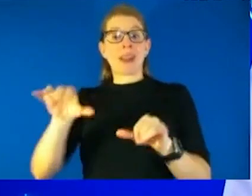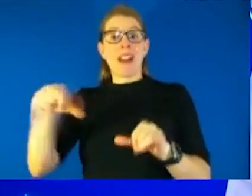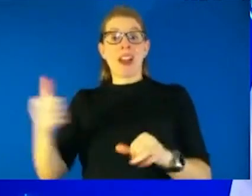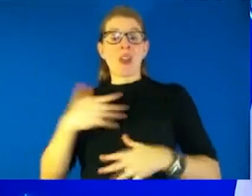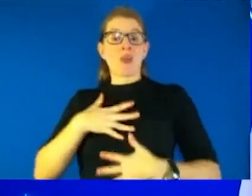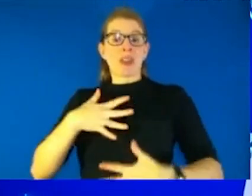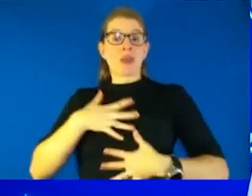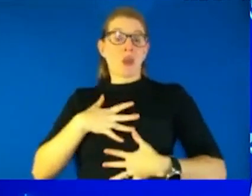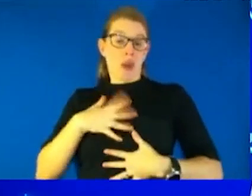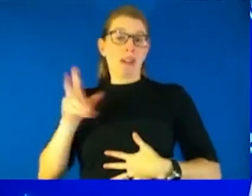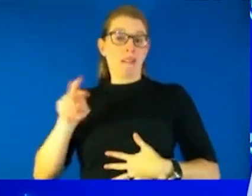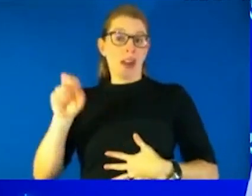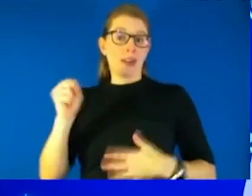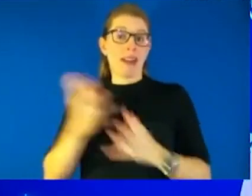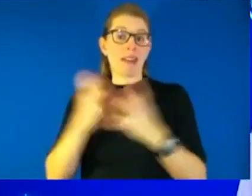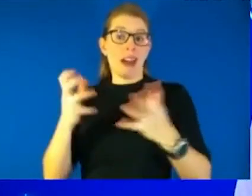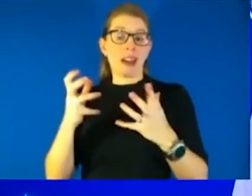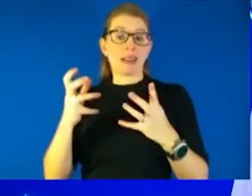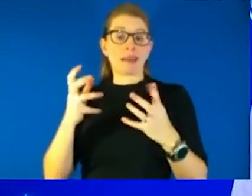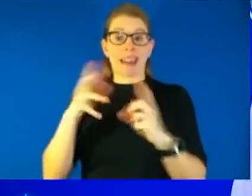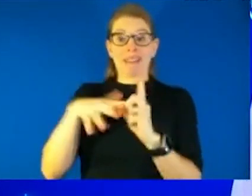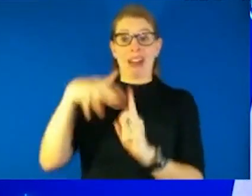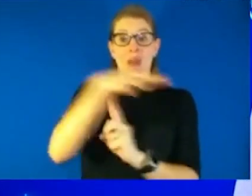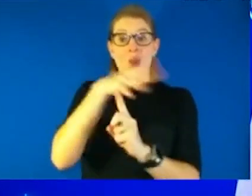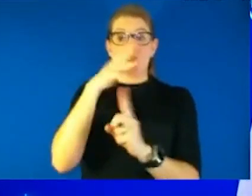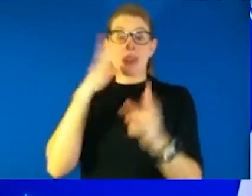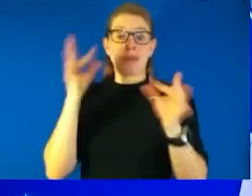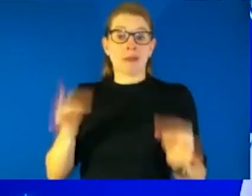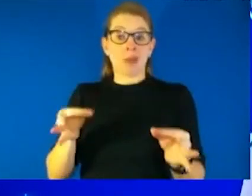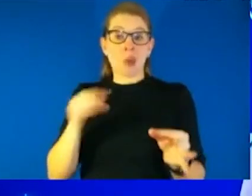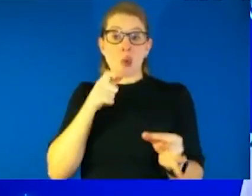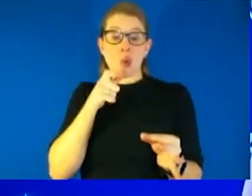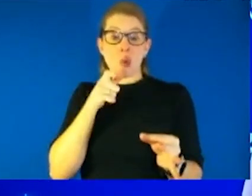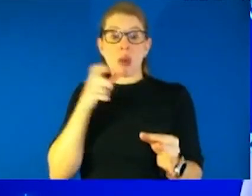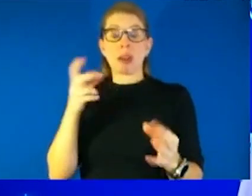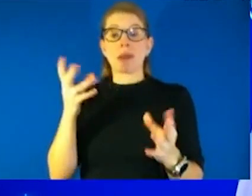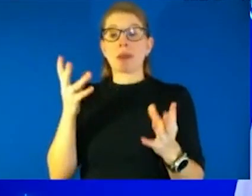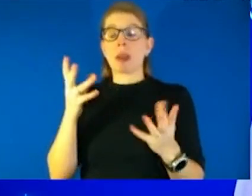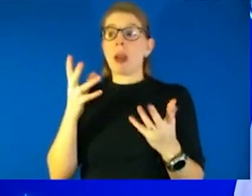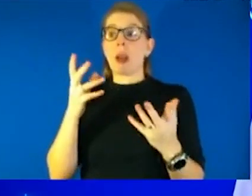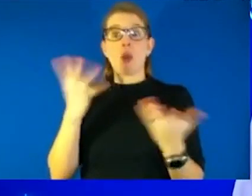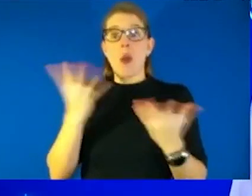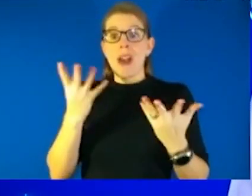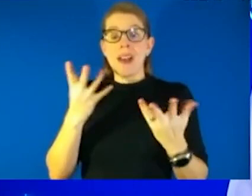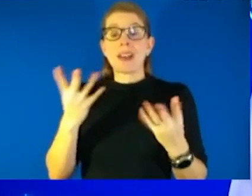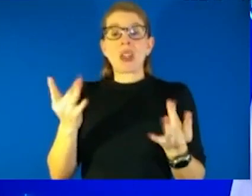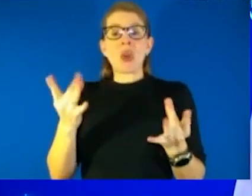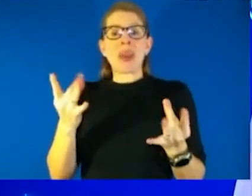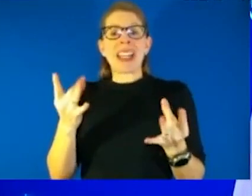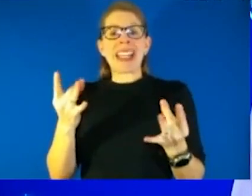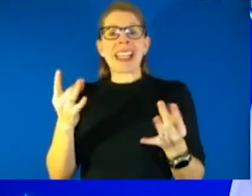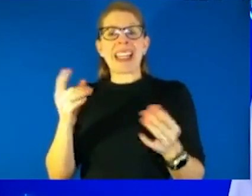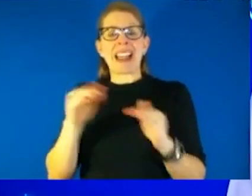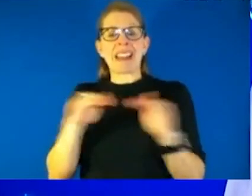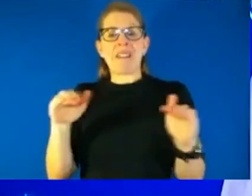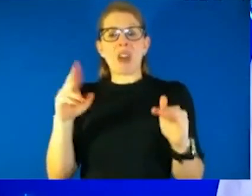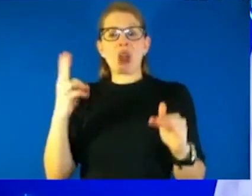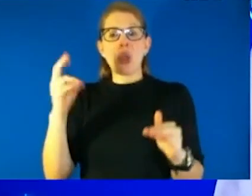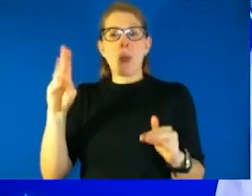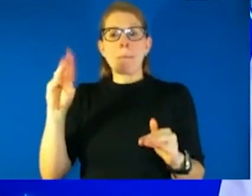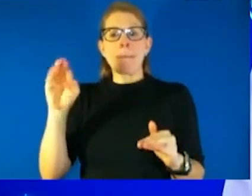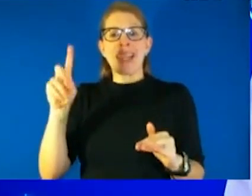in the environment is going to be determined by the humidity levels, obviously the amount of virus or